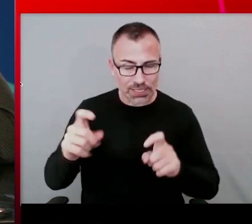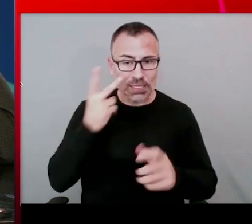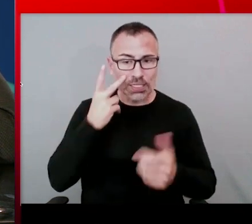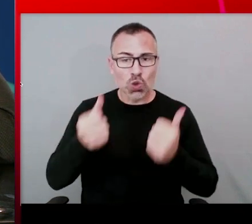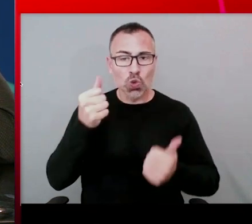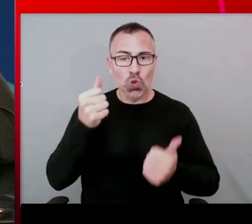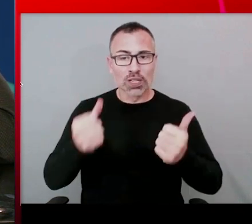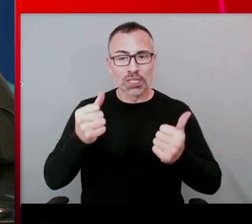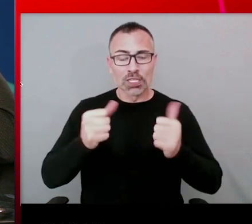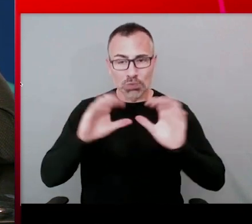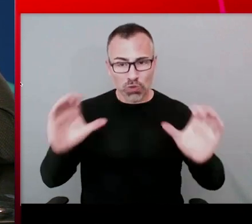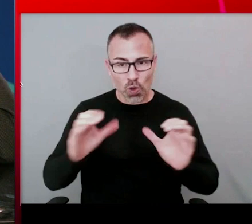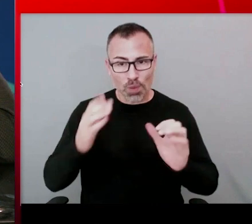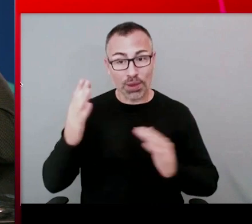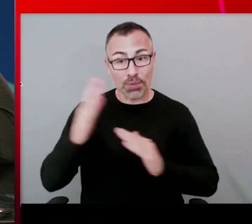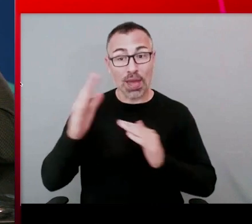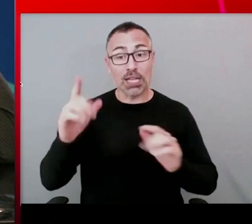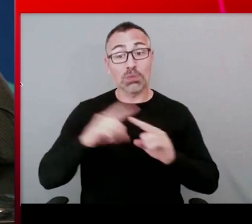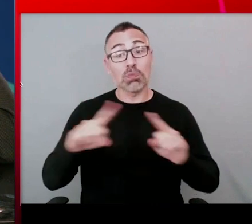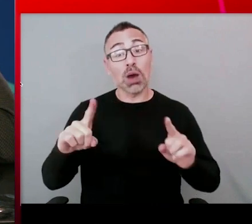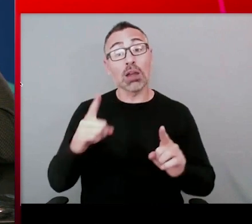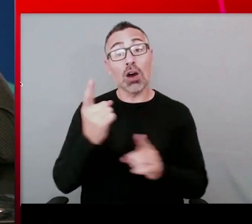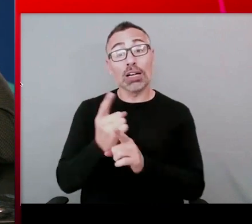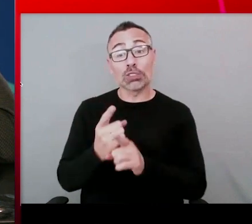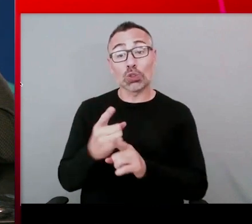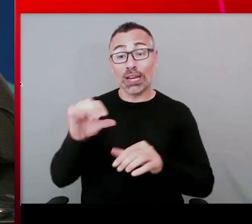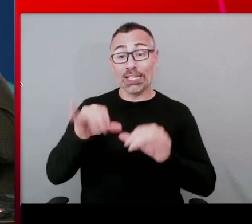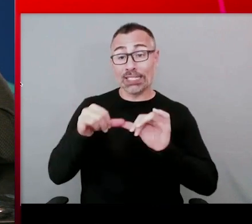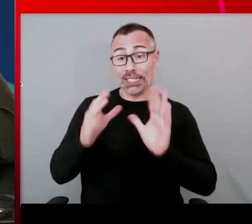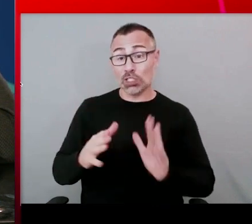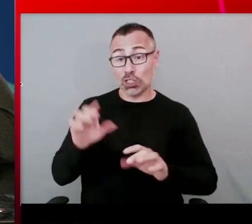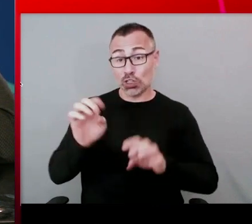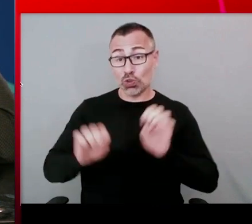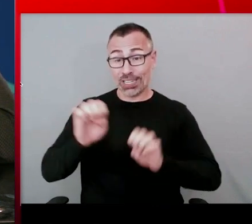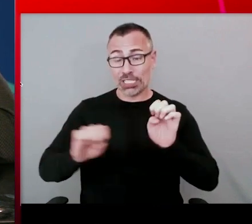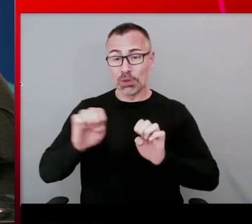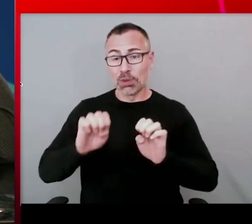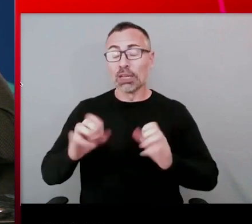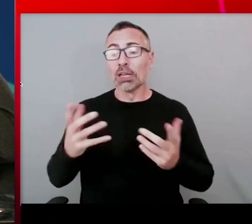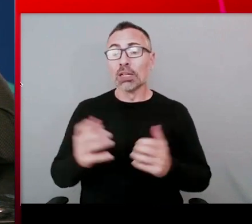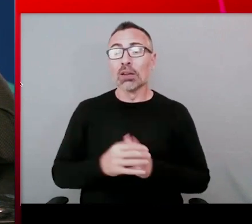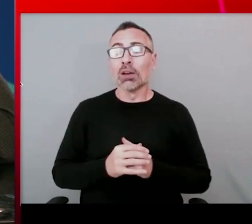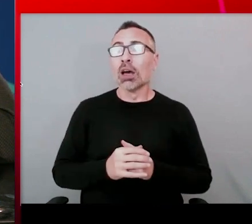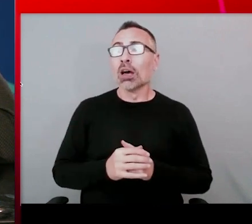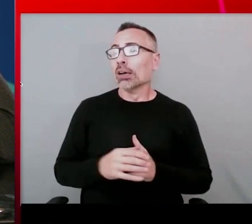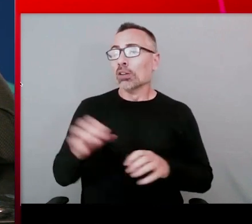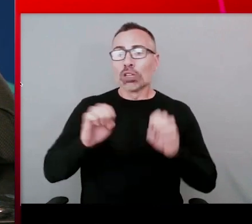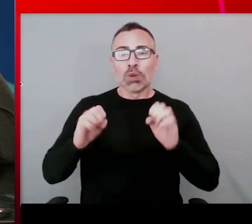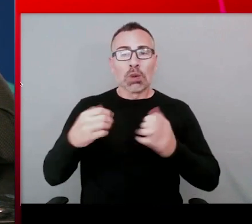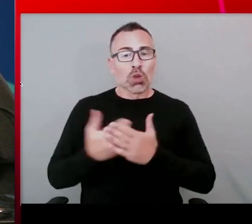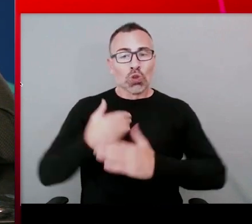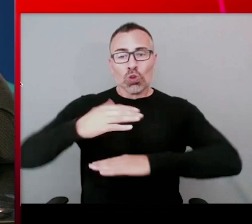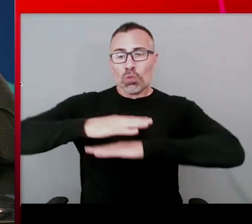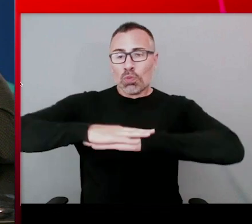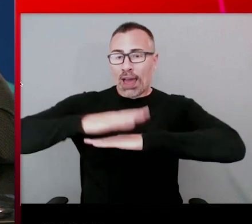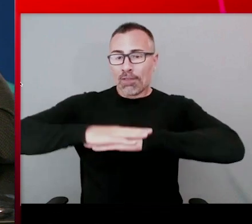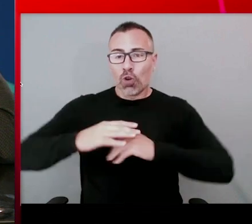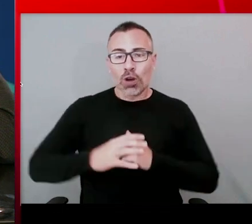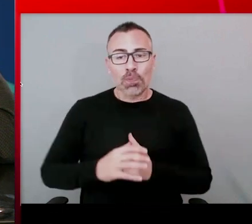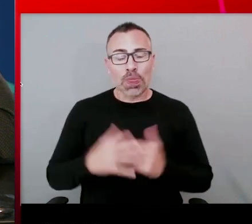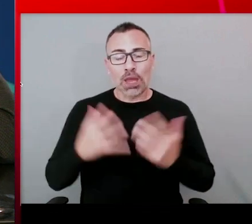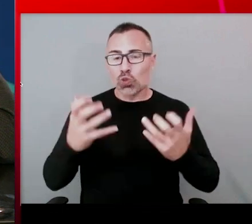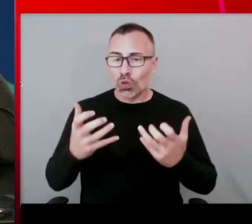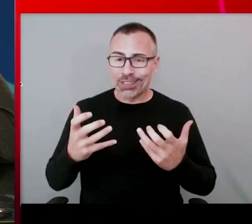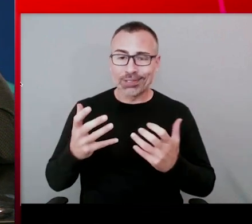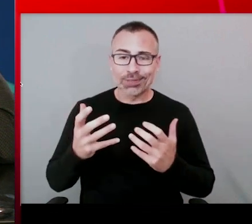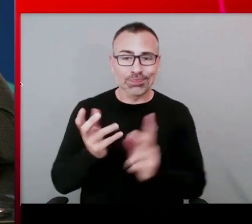engineer, you can also experiment without being a statistical test. You can experiment with a new platform, and you want to put it in production,